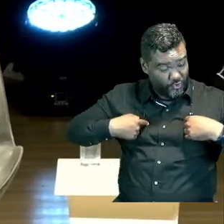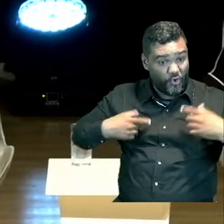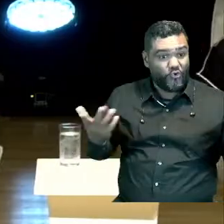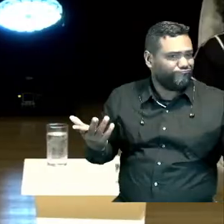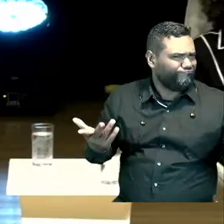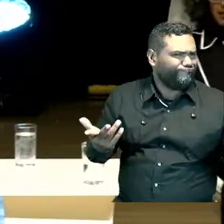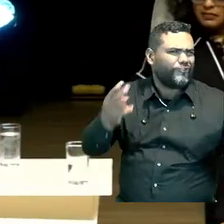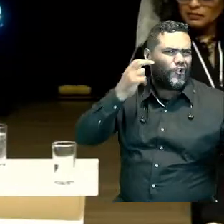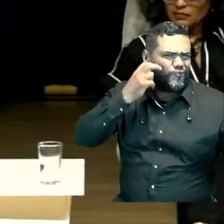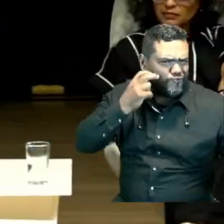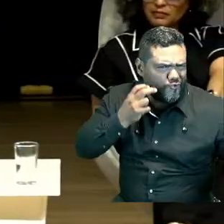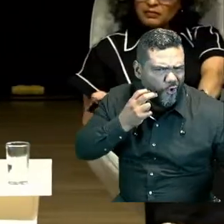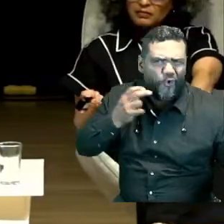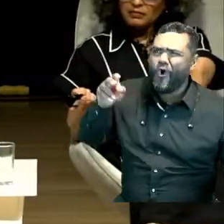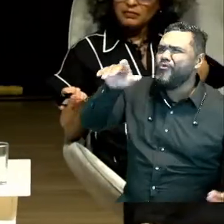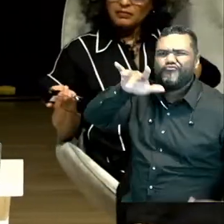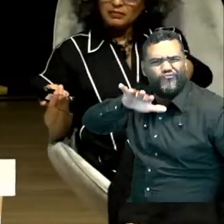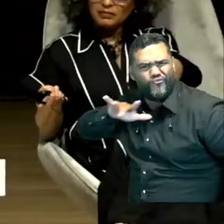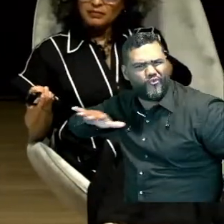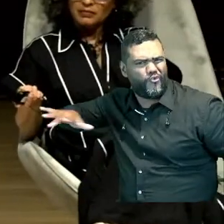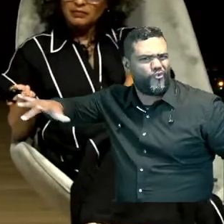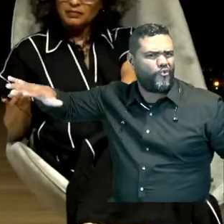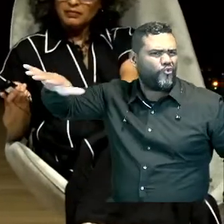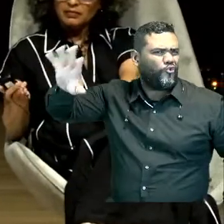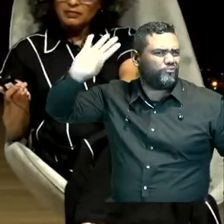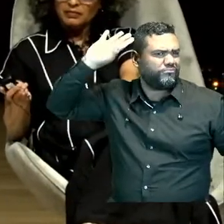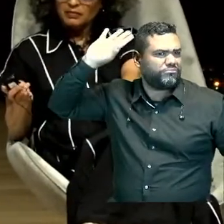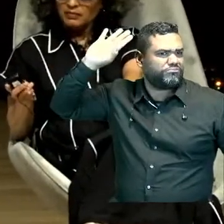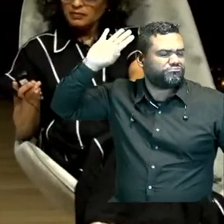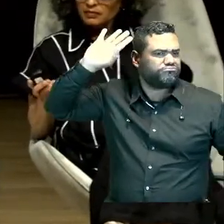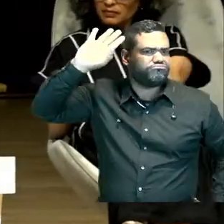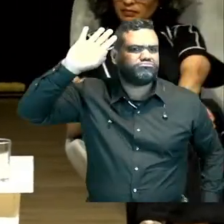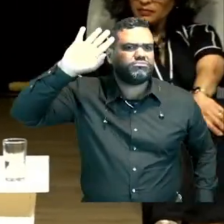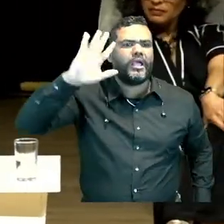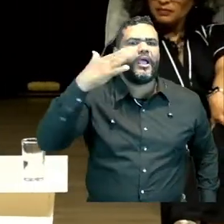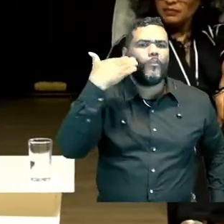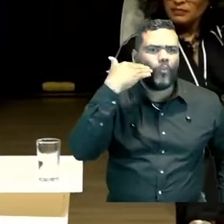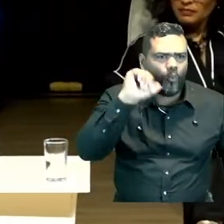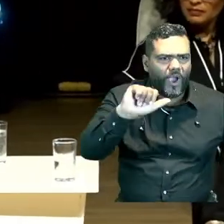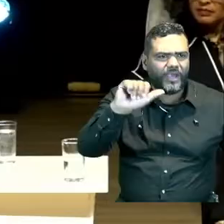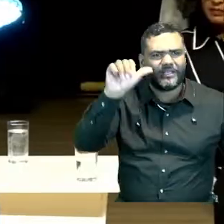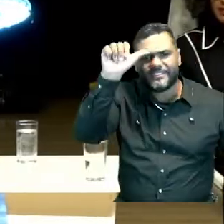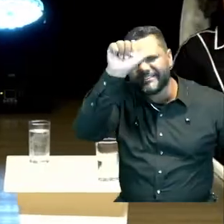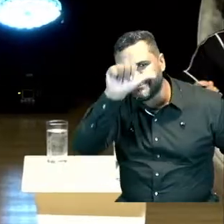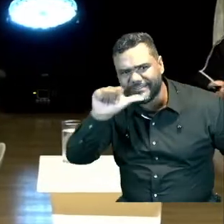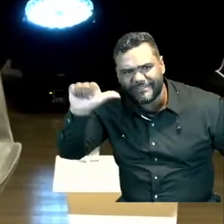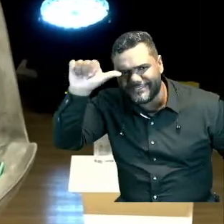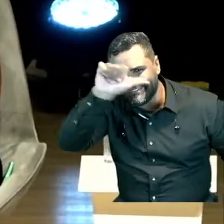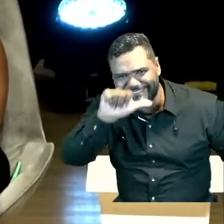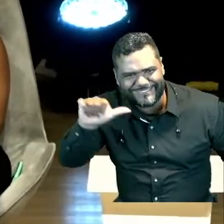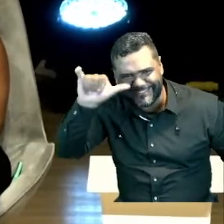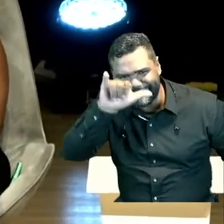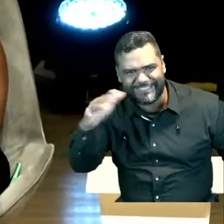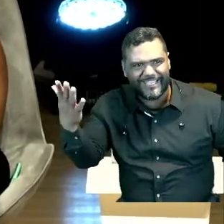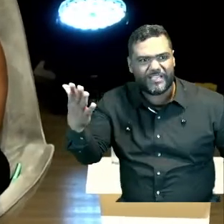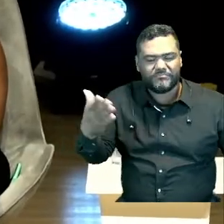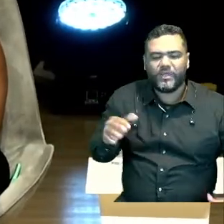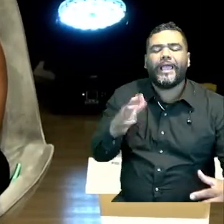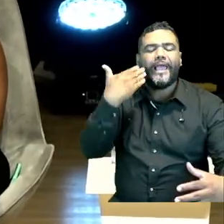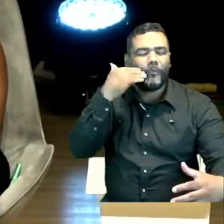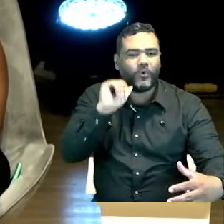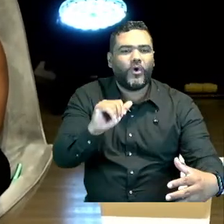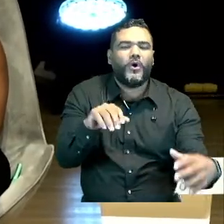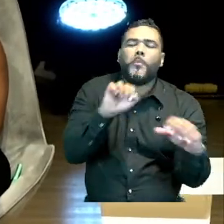And I know that that is not the case only in the Pacific, but in all Afro communities throughout the world. The first thing that you